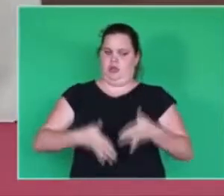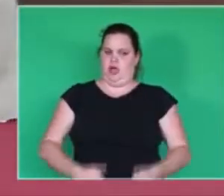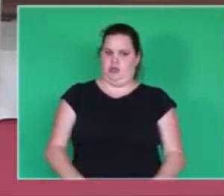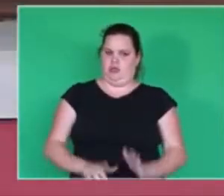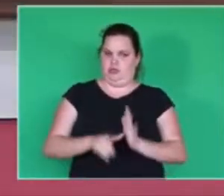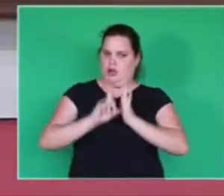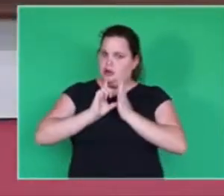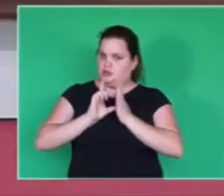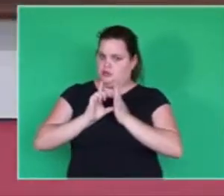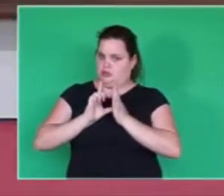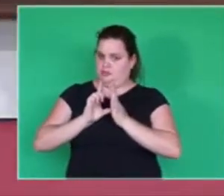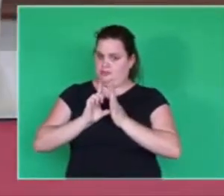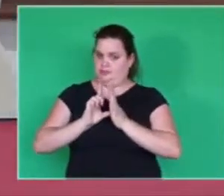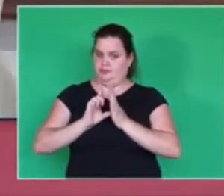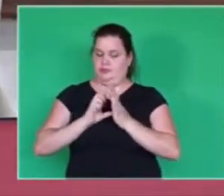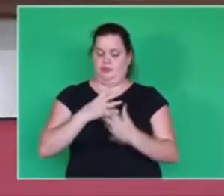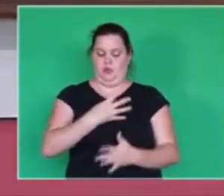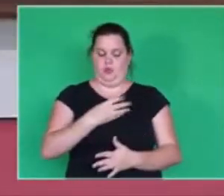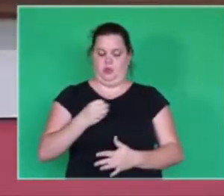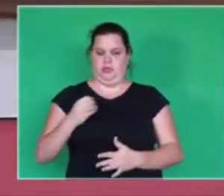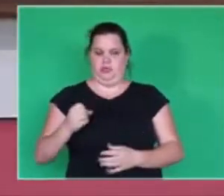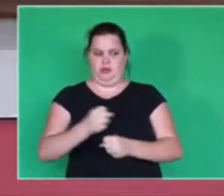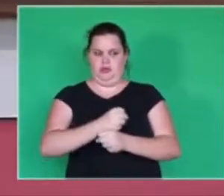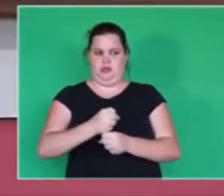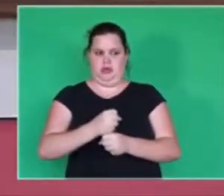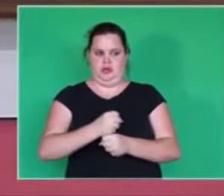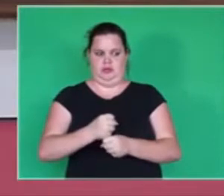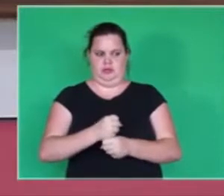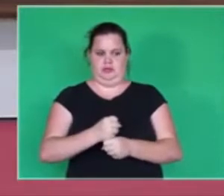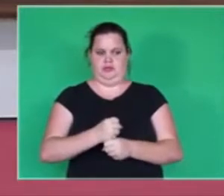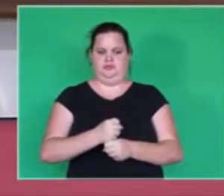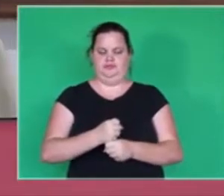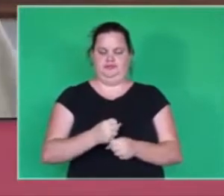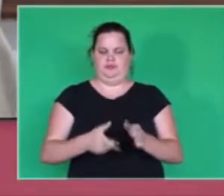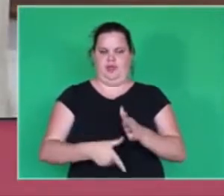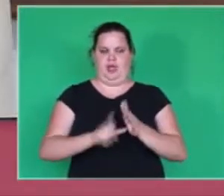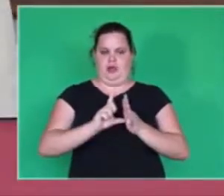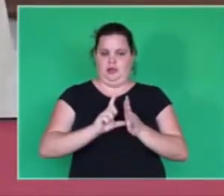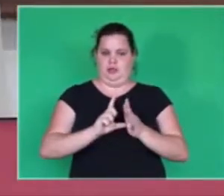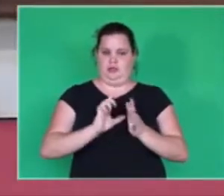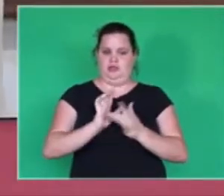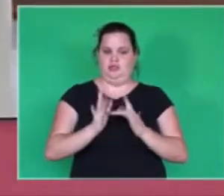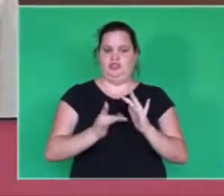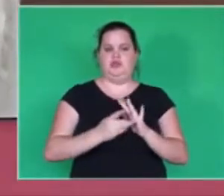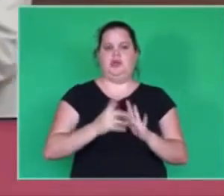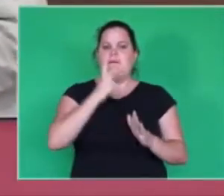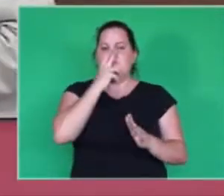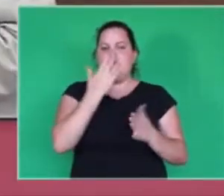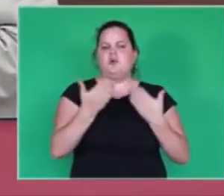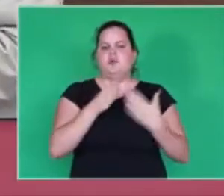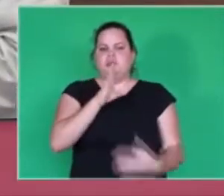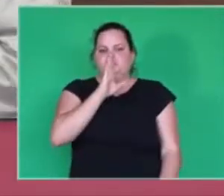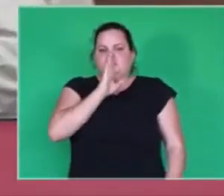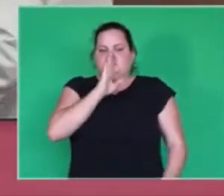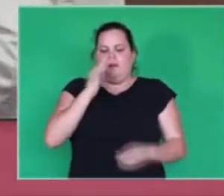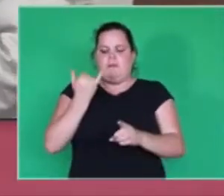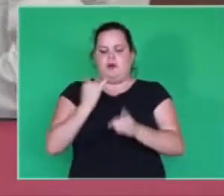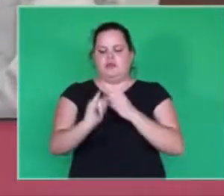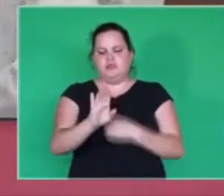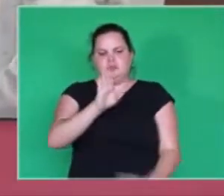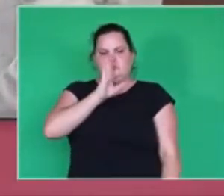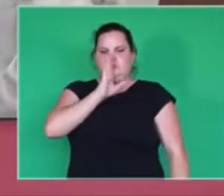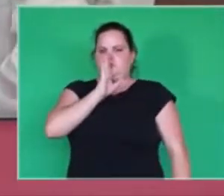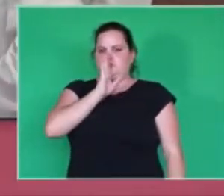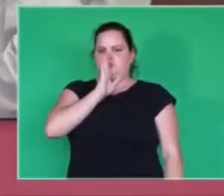Christ, in these 400 years, it was a moment of the silence of the prophets.